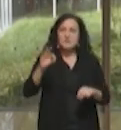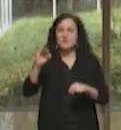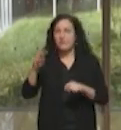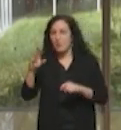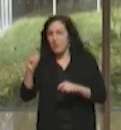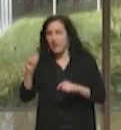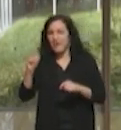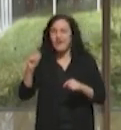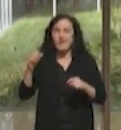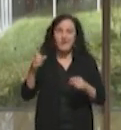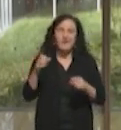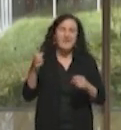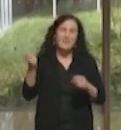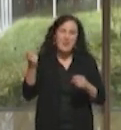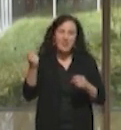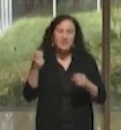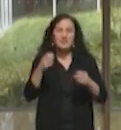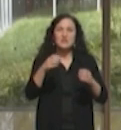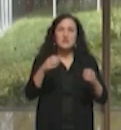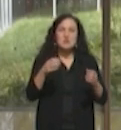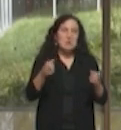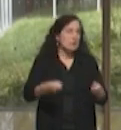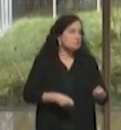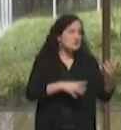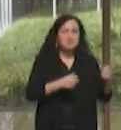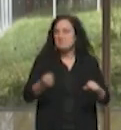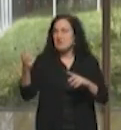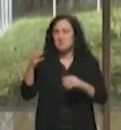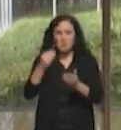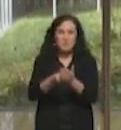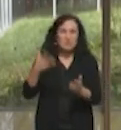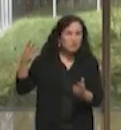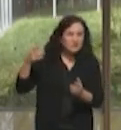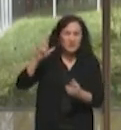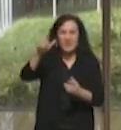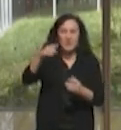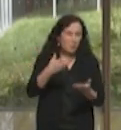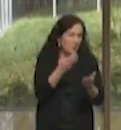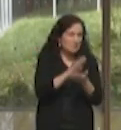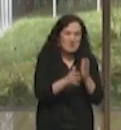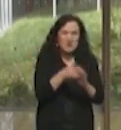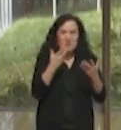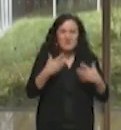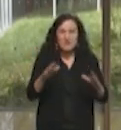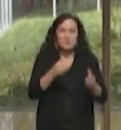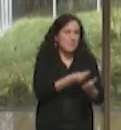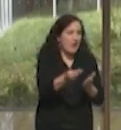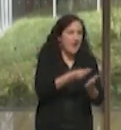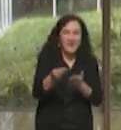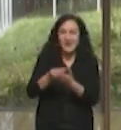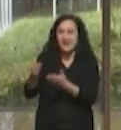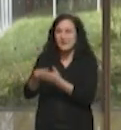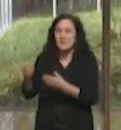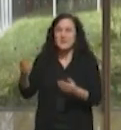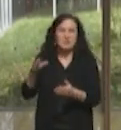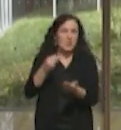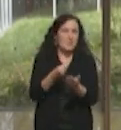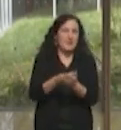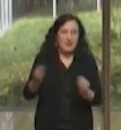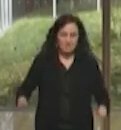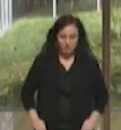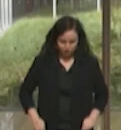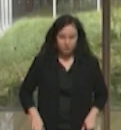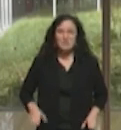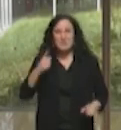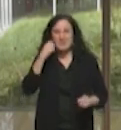going to be rich. We're going to actually be able to go out one night a year because we're going to have all this money back in our pockets. And